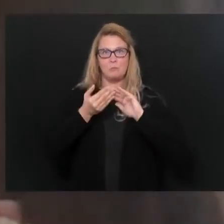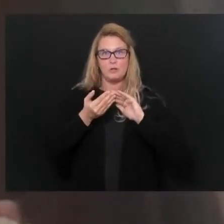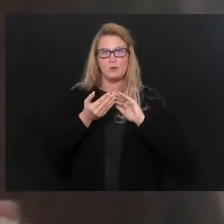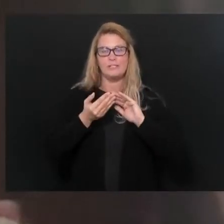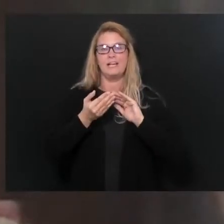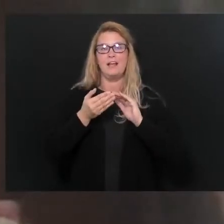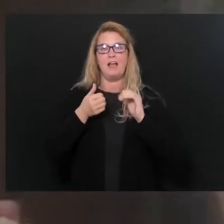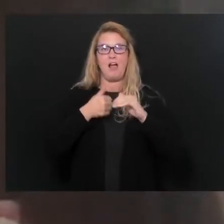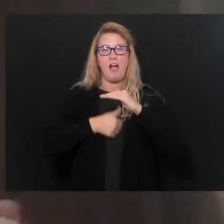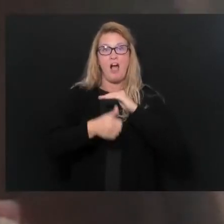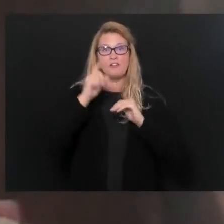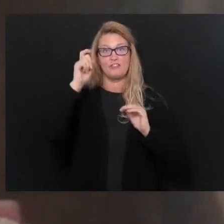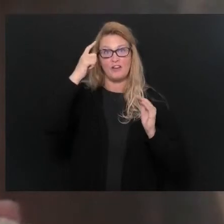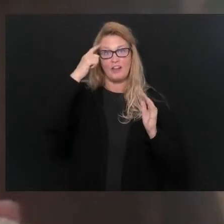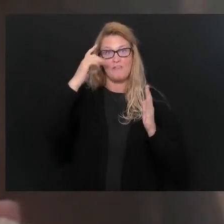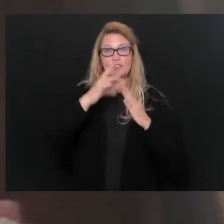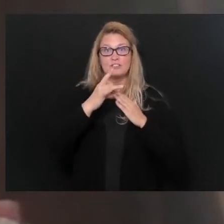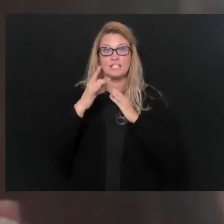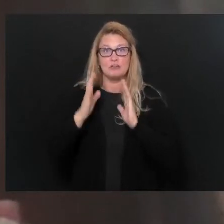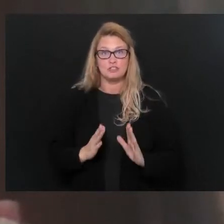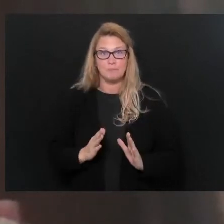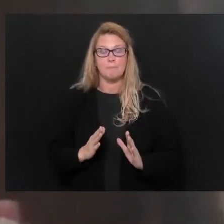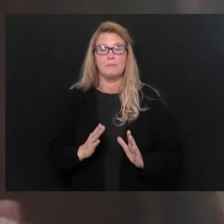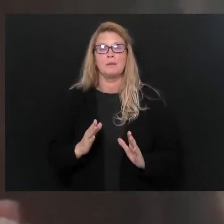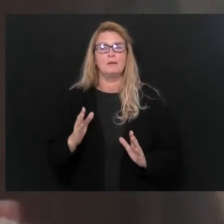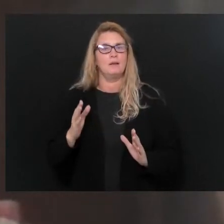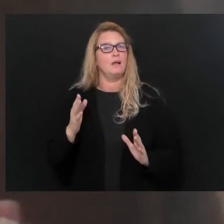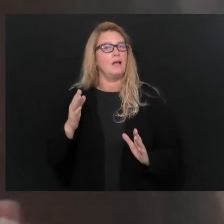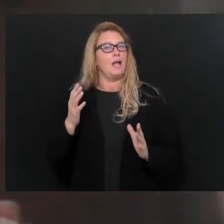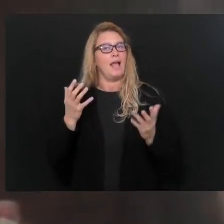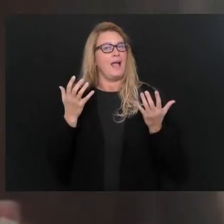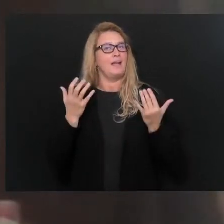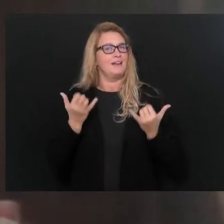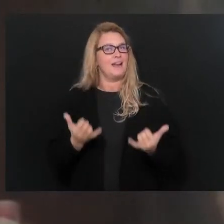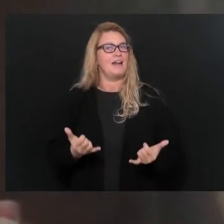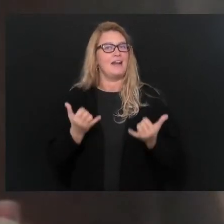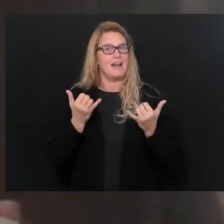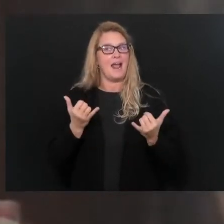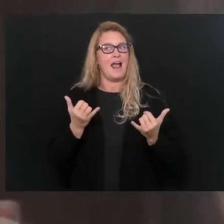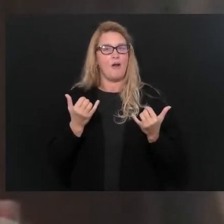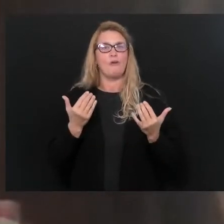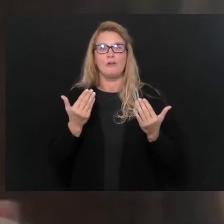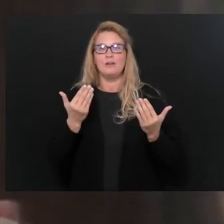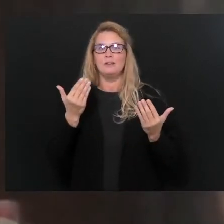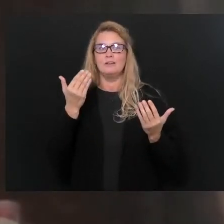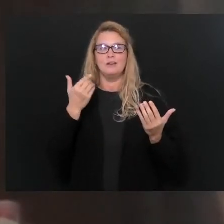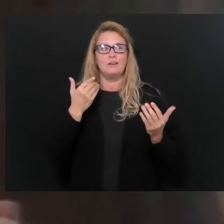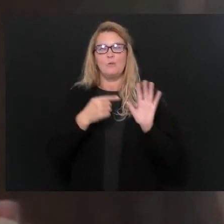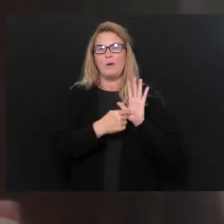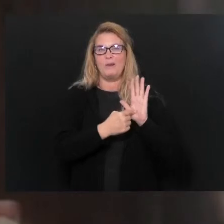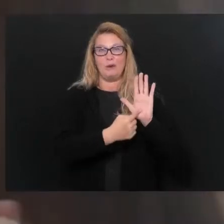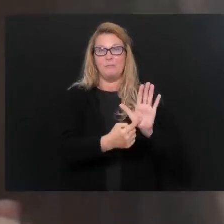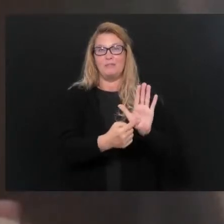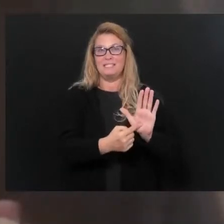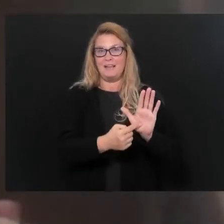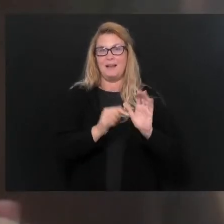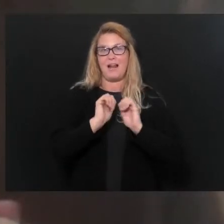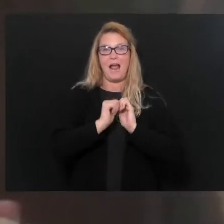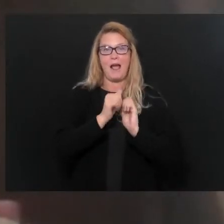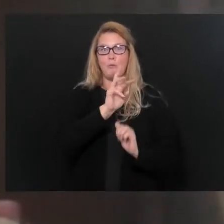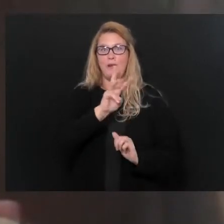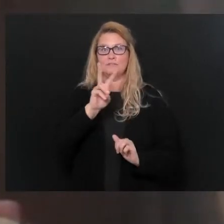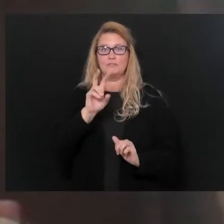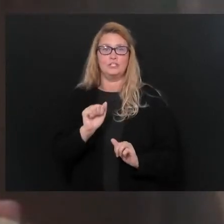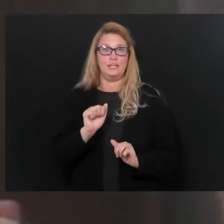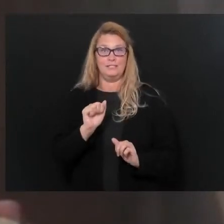governor's leadership. And I think that this is really a step toward having West Virginia be a model as a healthy state in the